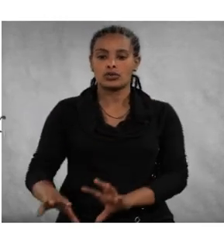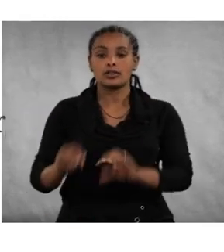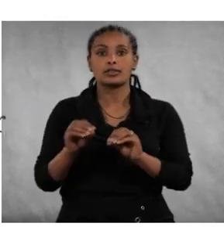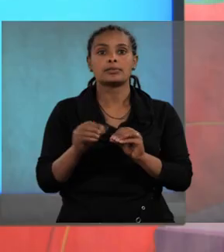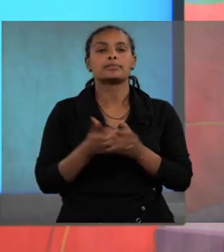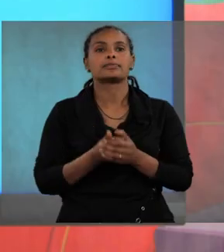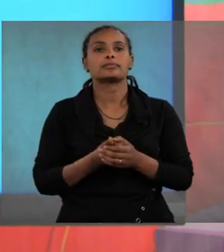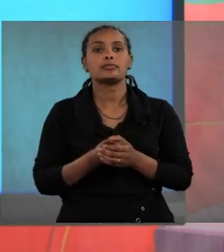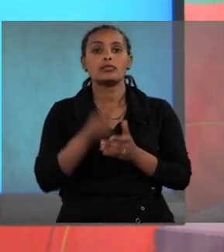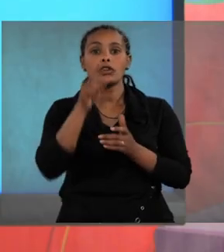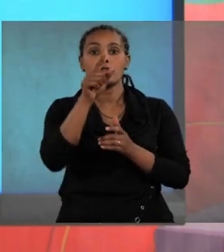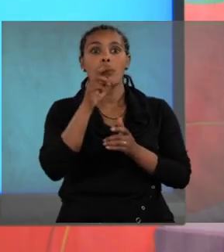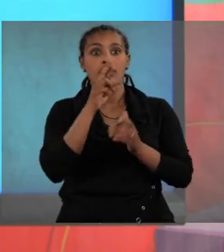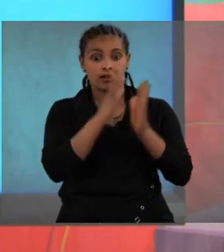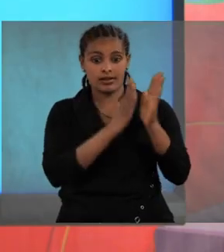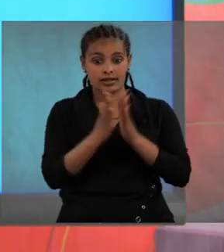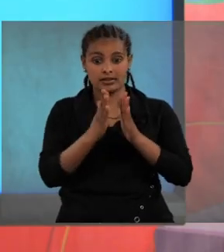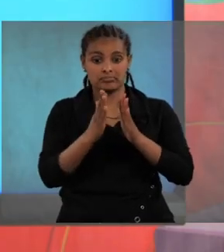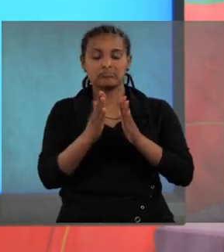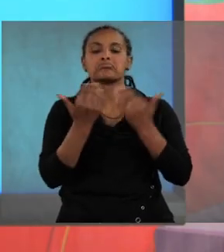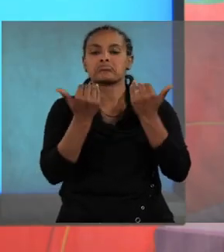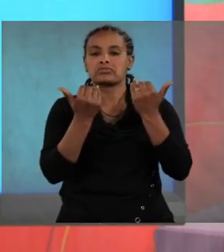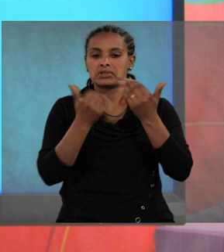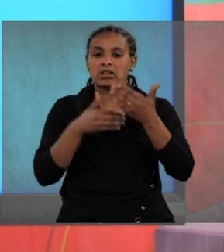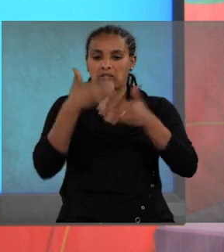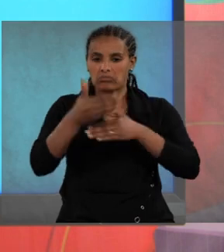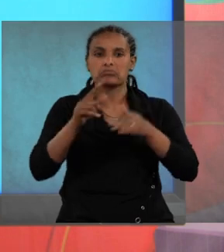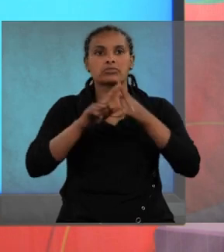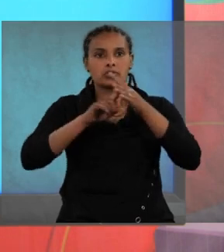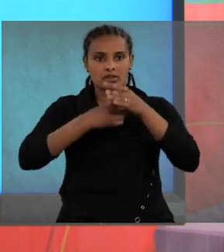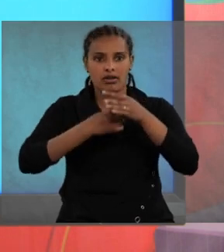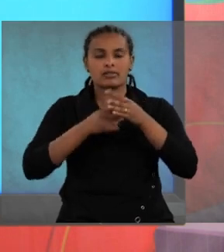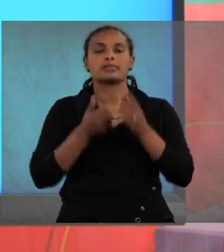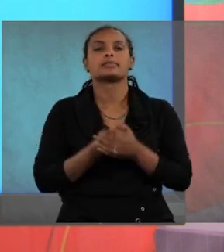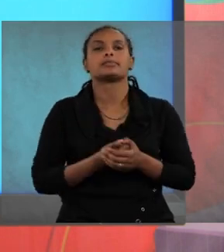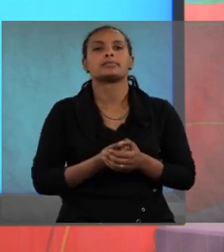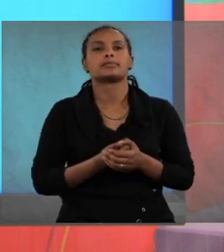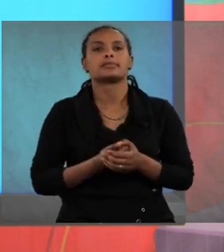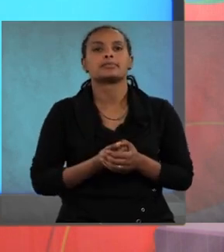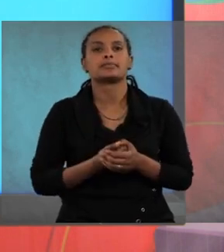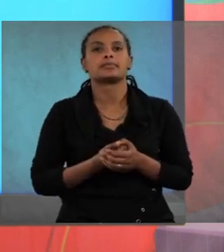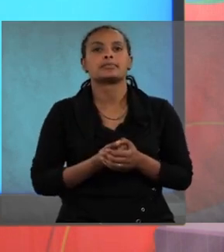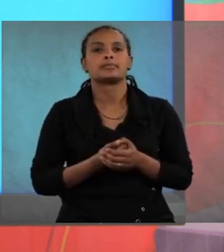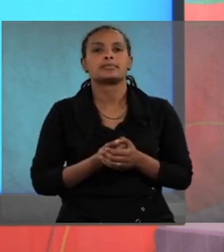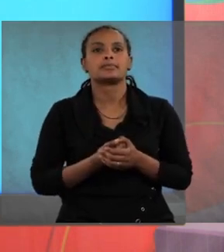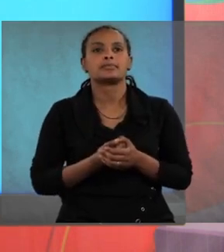Students, if you are ready, then we will get started.